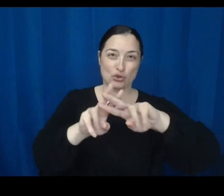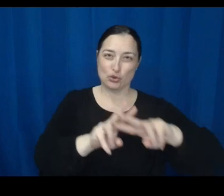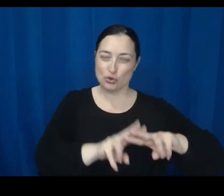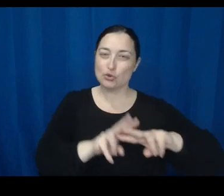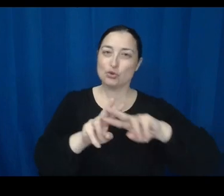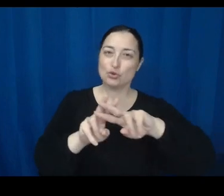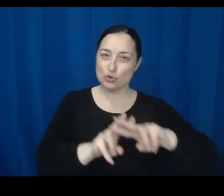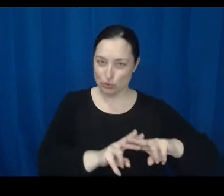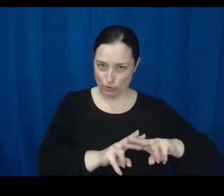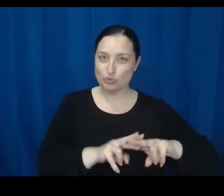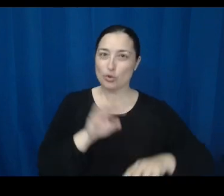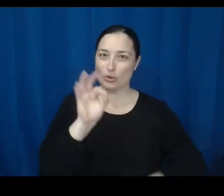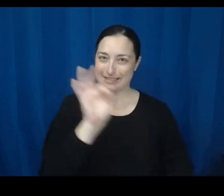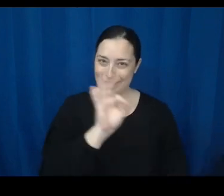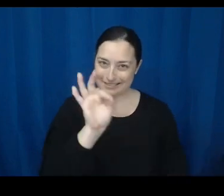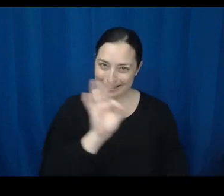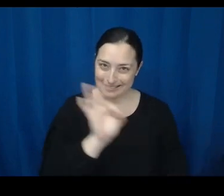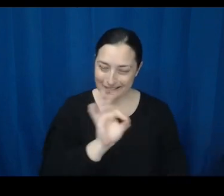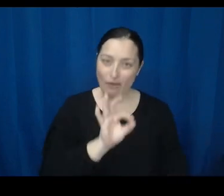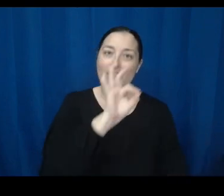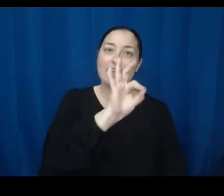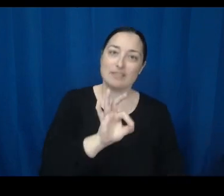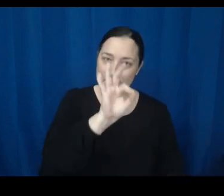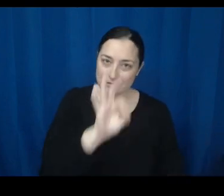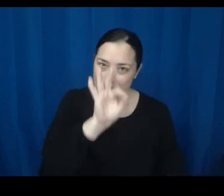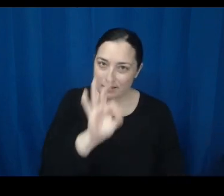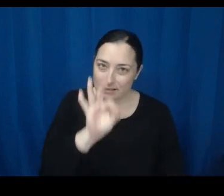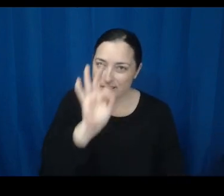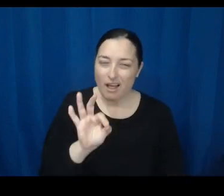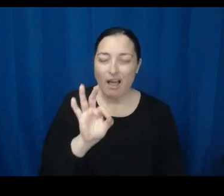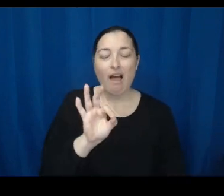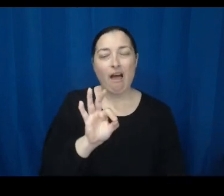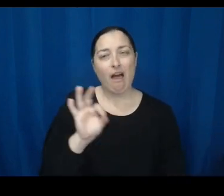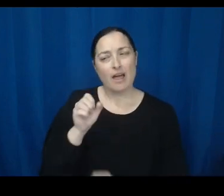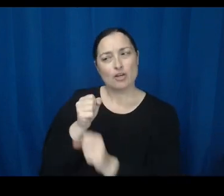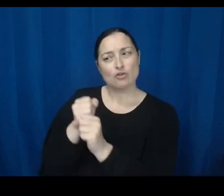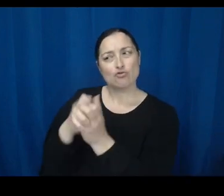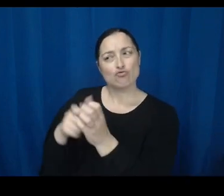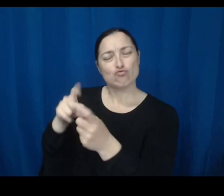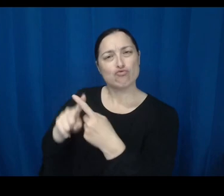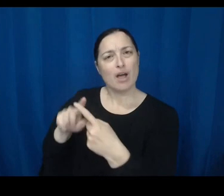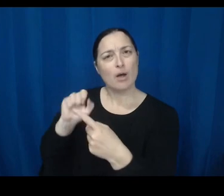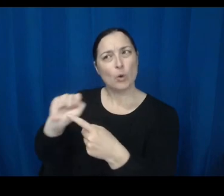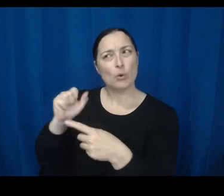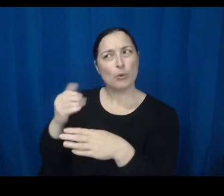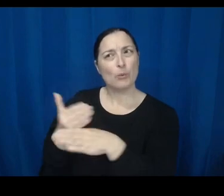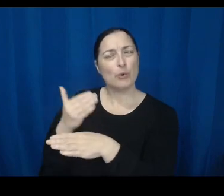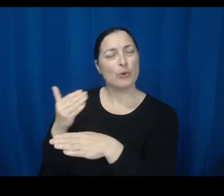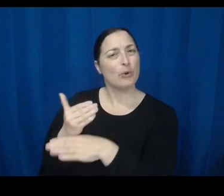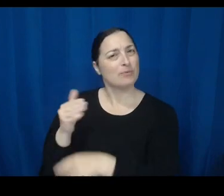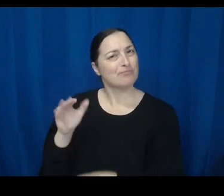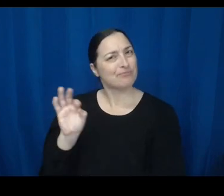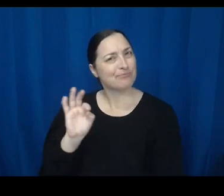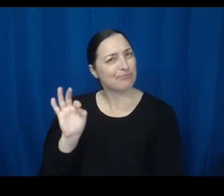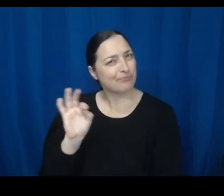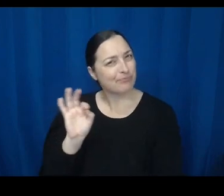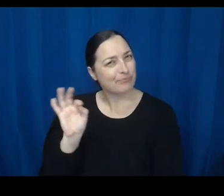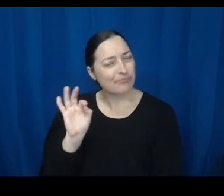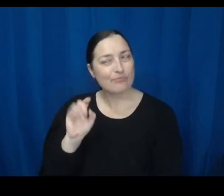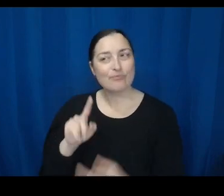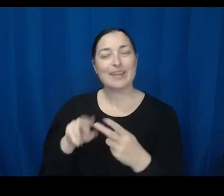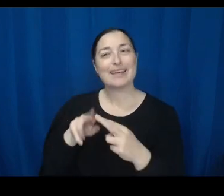them in horizontal and then diagonal. I don't really see Grace doing that very much. Like if she's wanting to make something